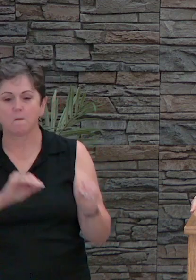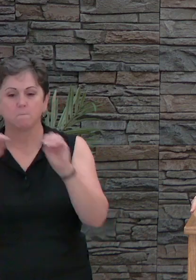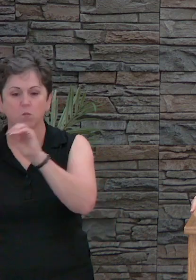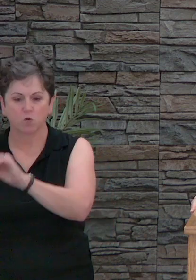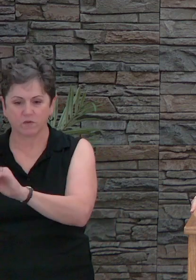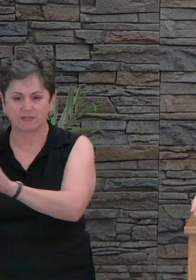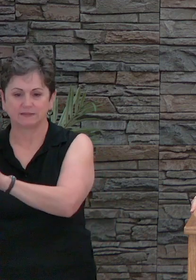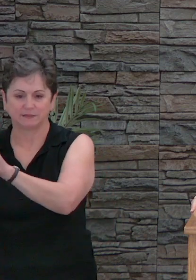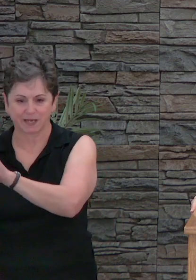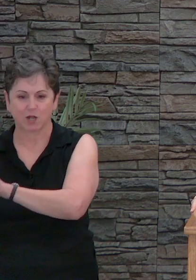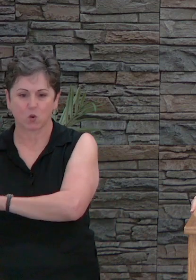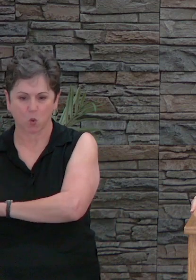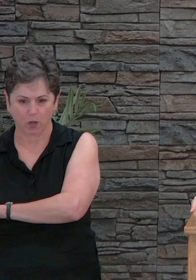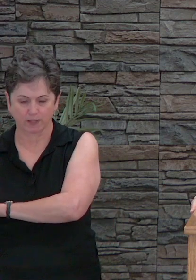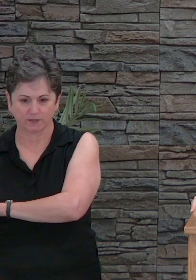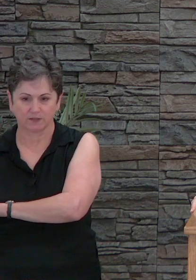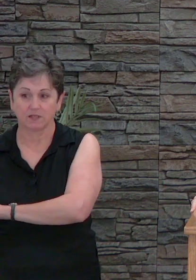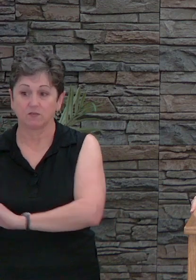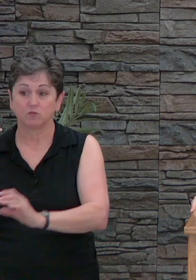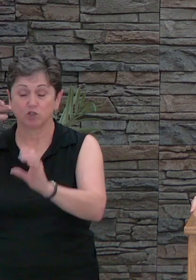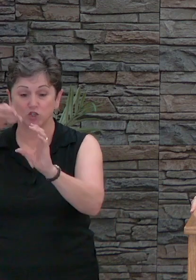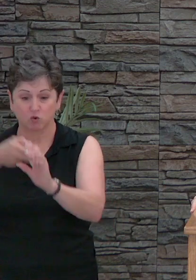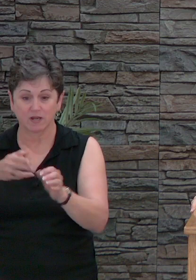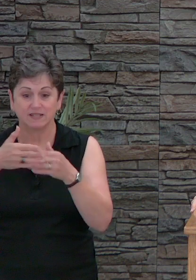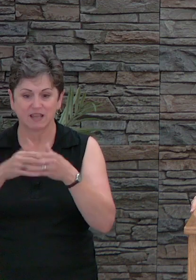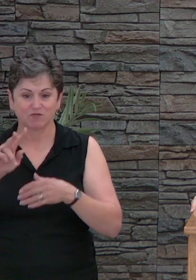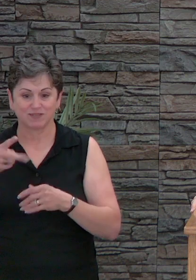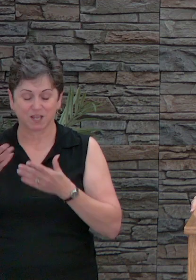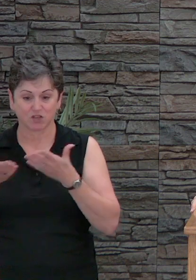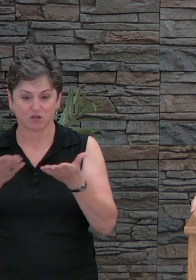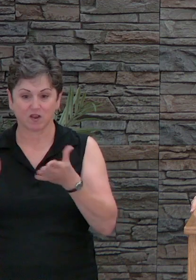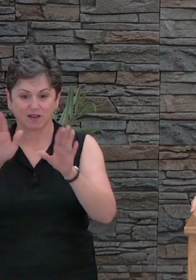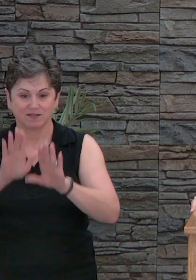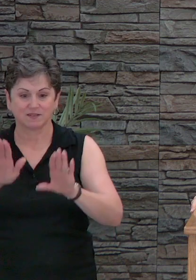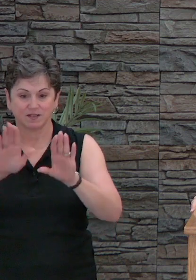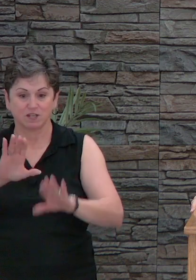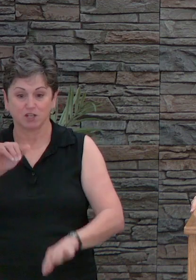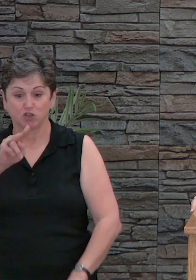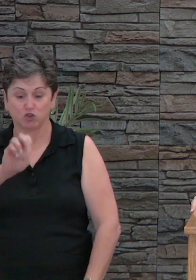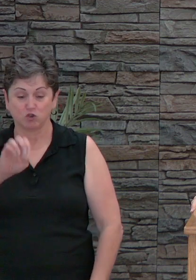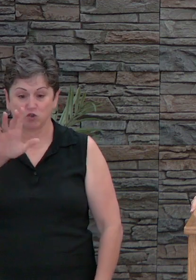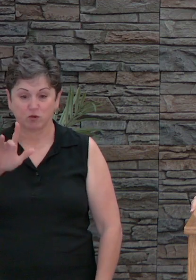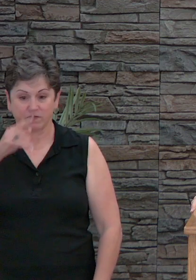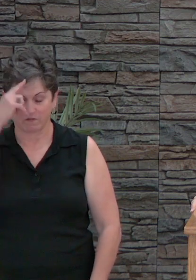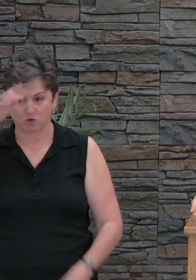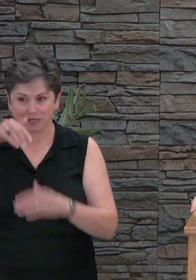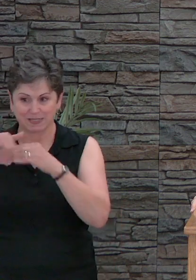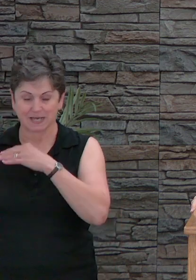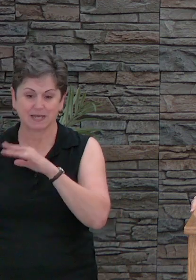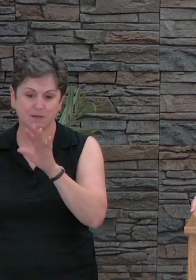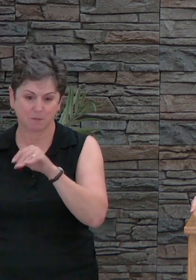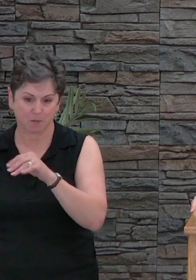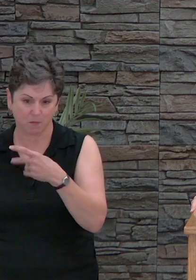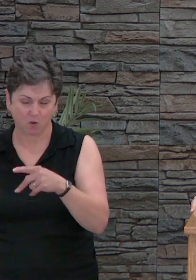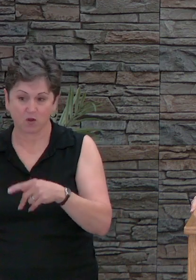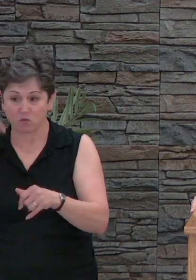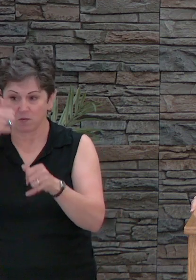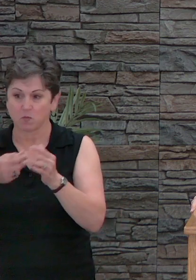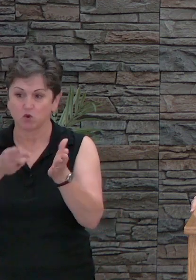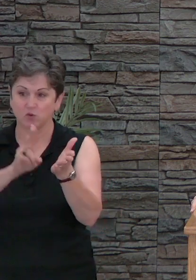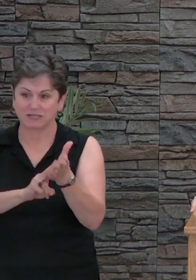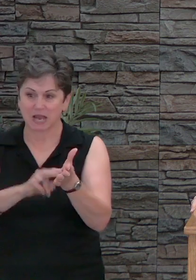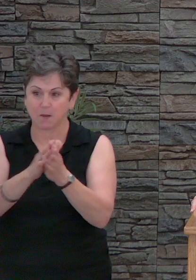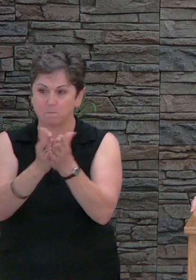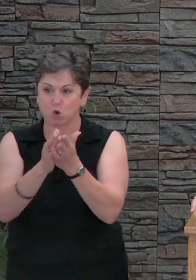to Oregon. Please join us after the second service on Sunday, June 25th for the sending. Remember to sign the